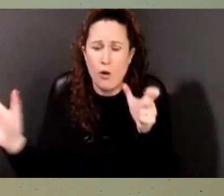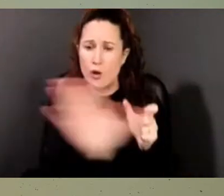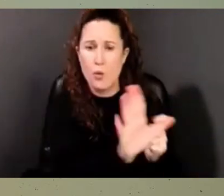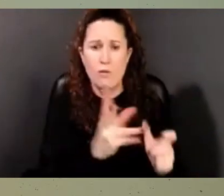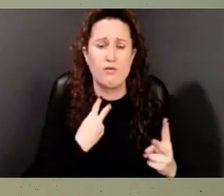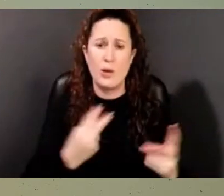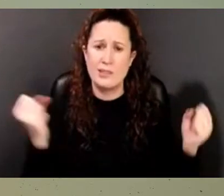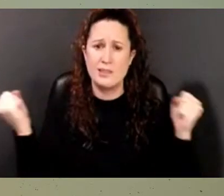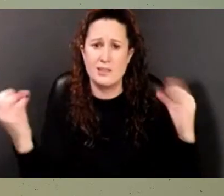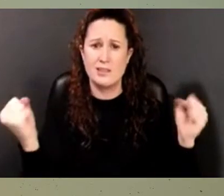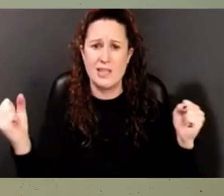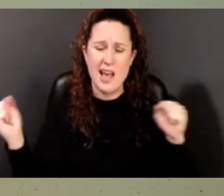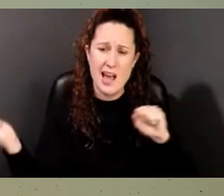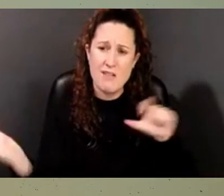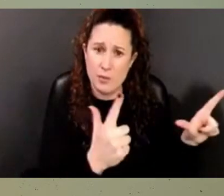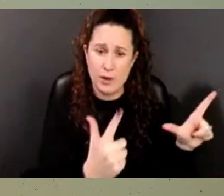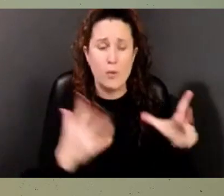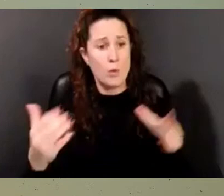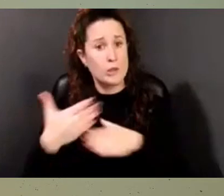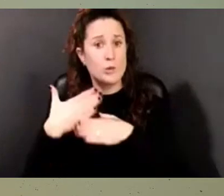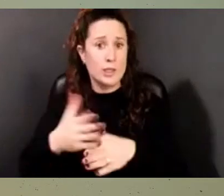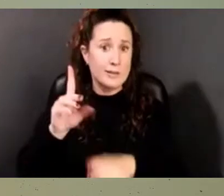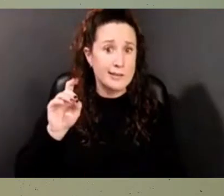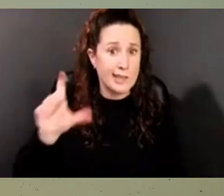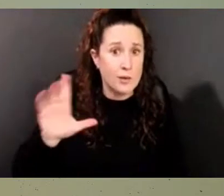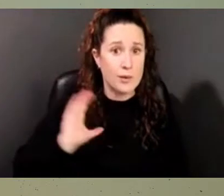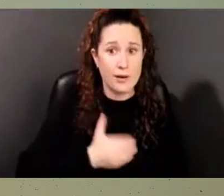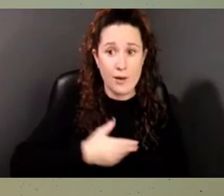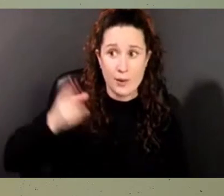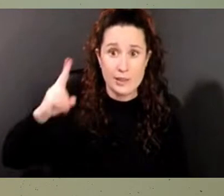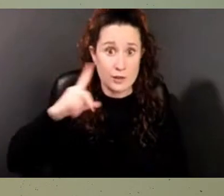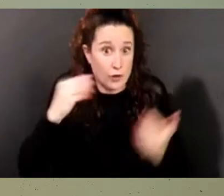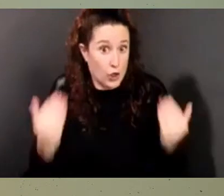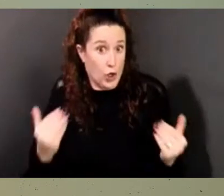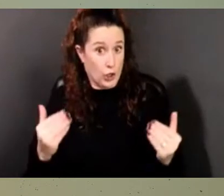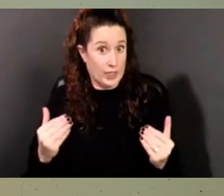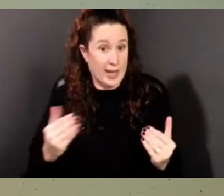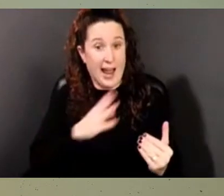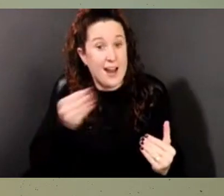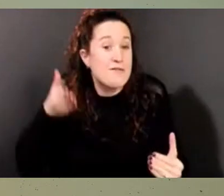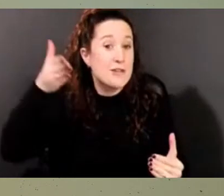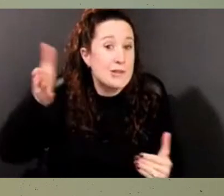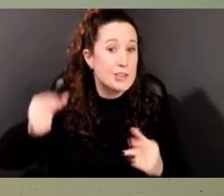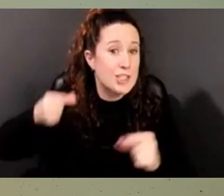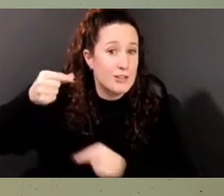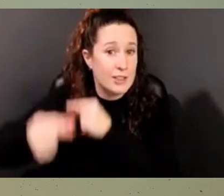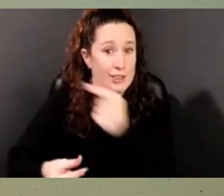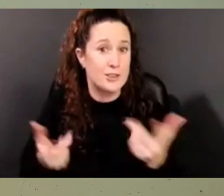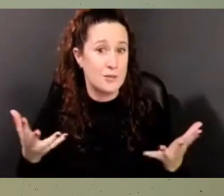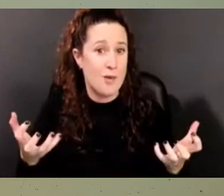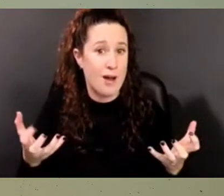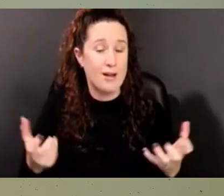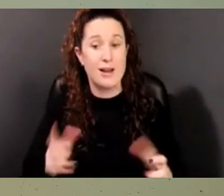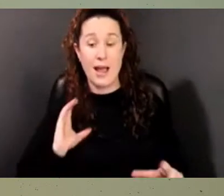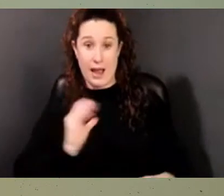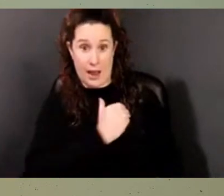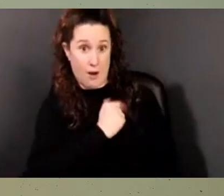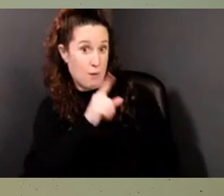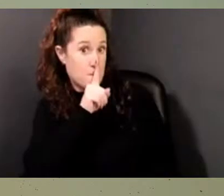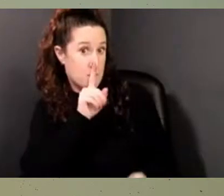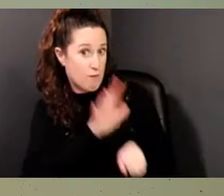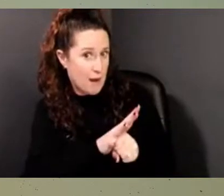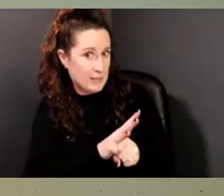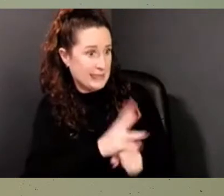preserve and share Delaware history for current and future generations. To keep our promise, we need the